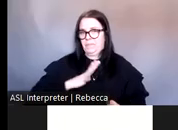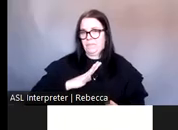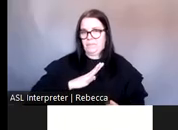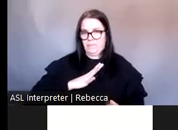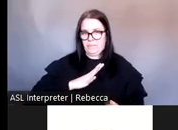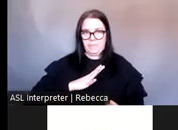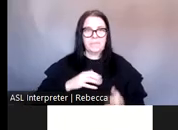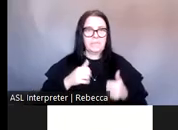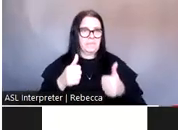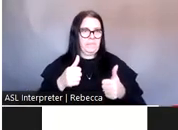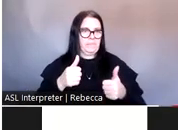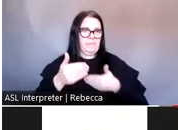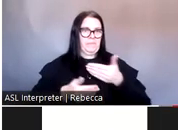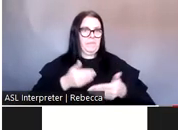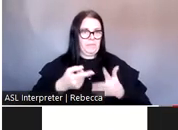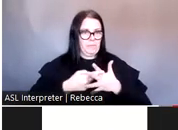Thank you.